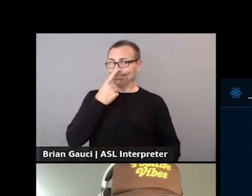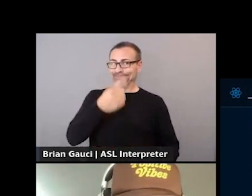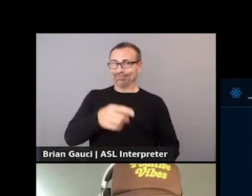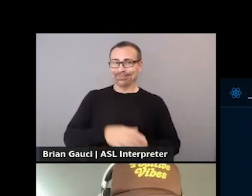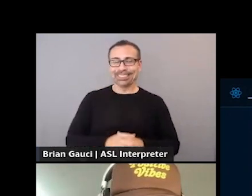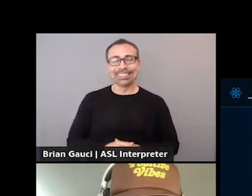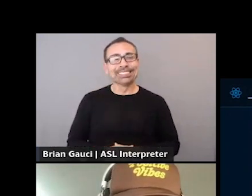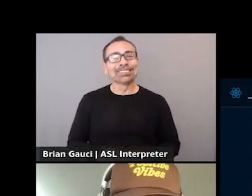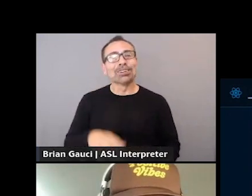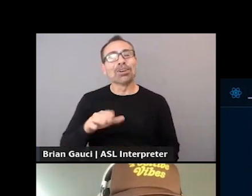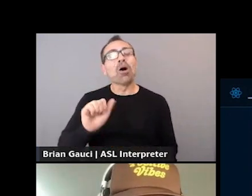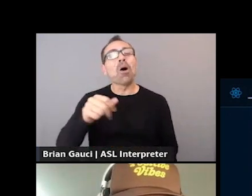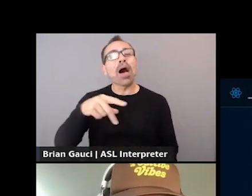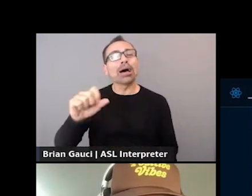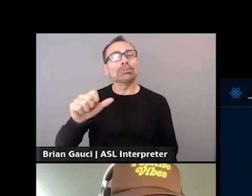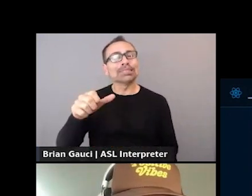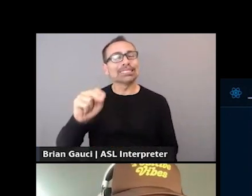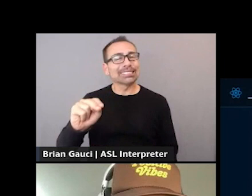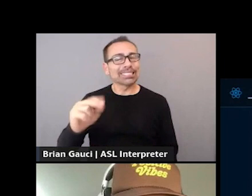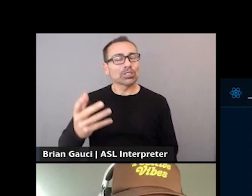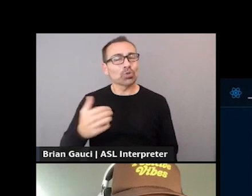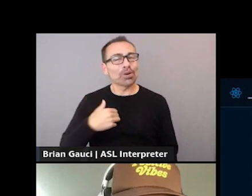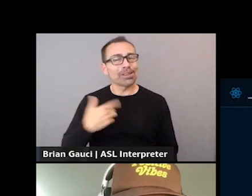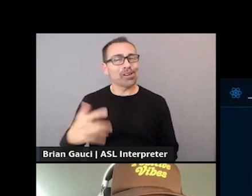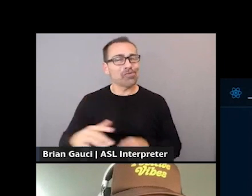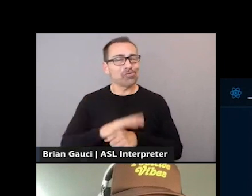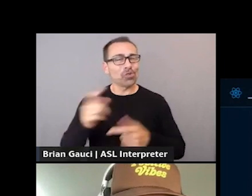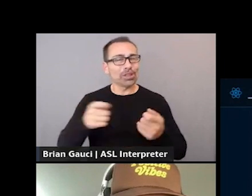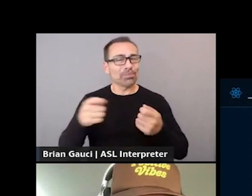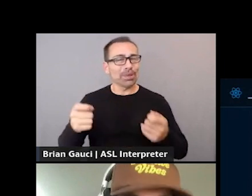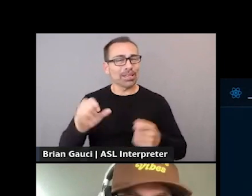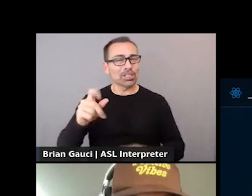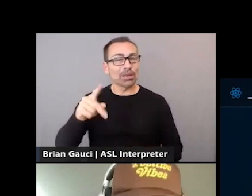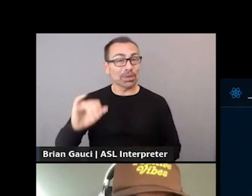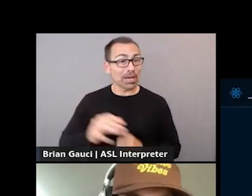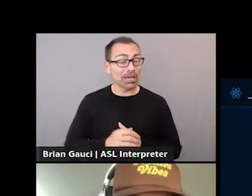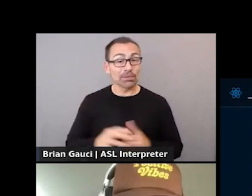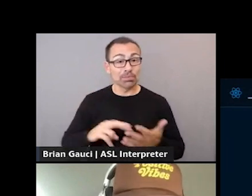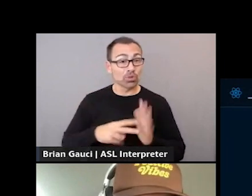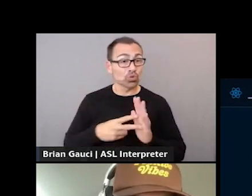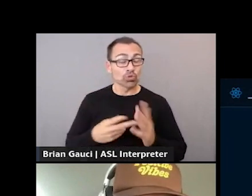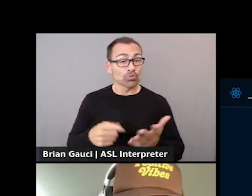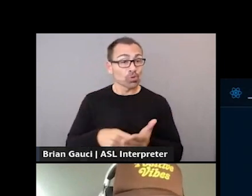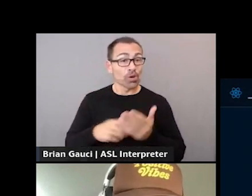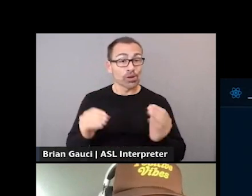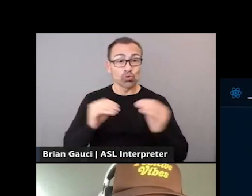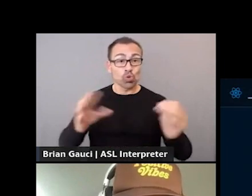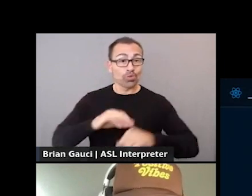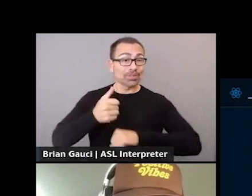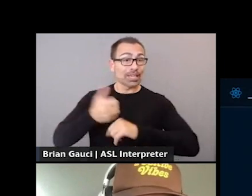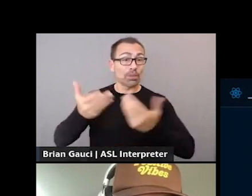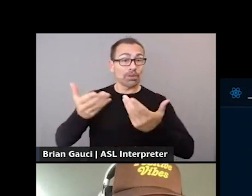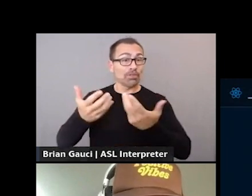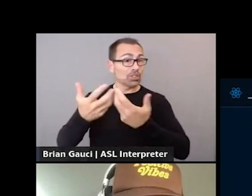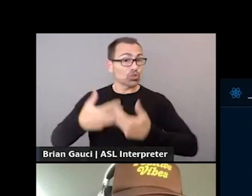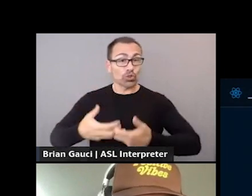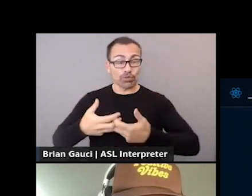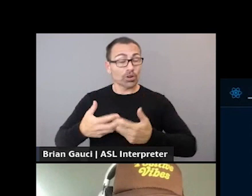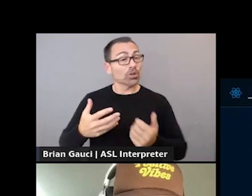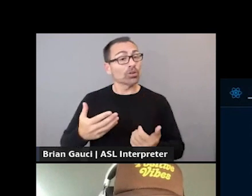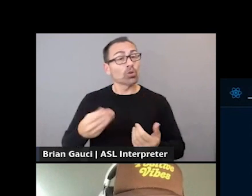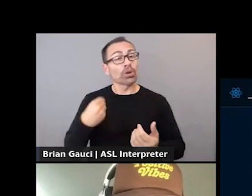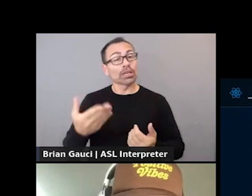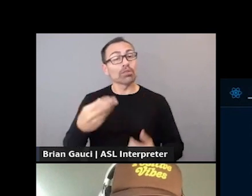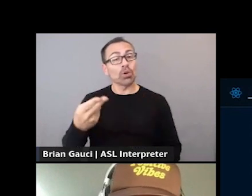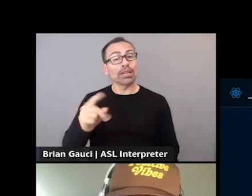fully managed incorporates a lot. You don't have to set up a server. We do all that for you. We give you HTTP. That's going to be your